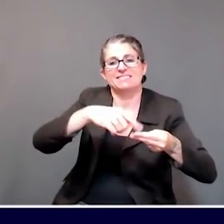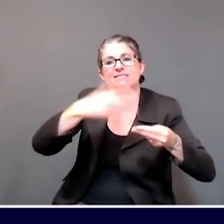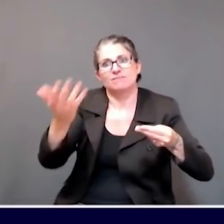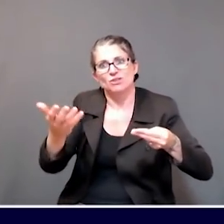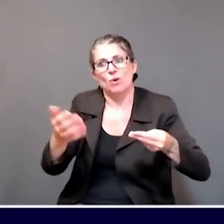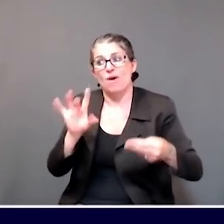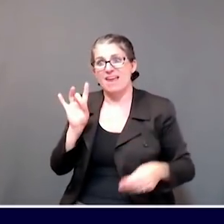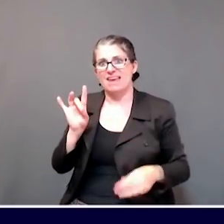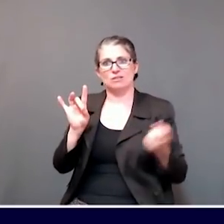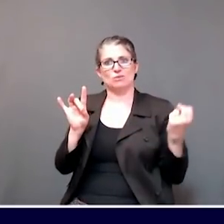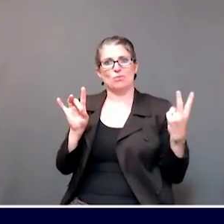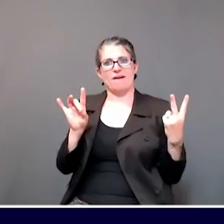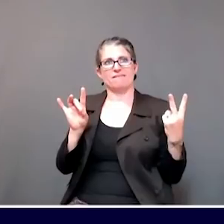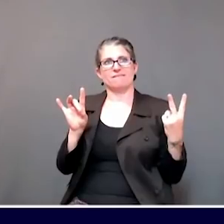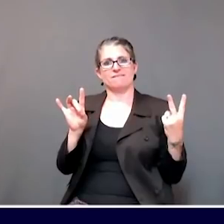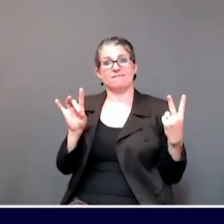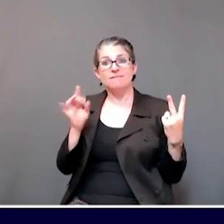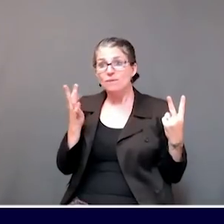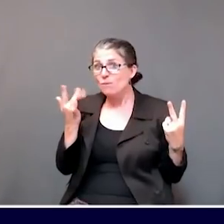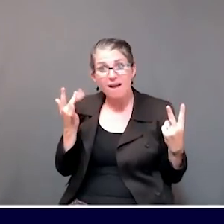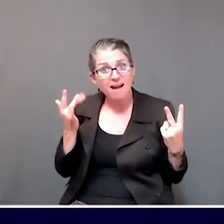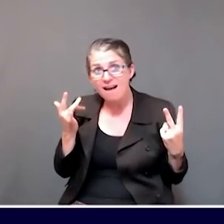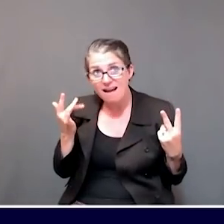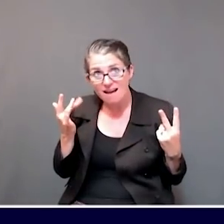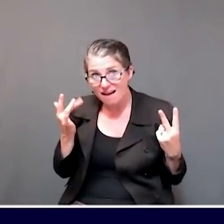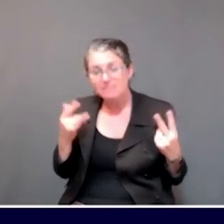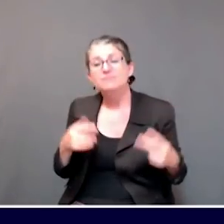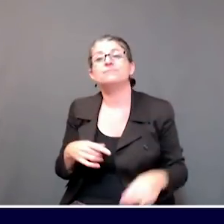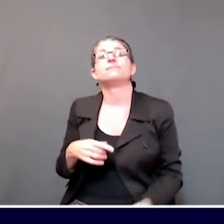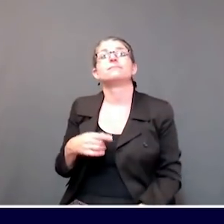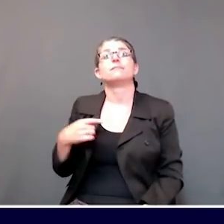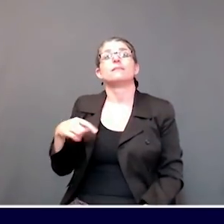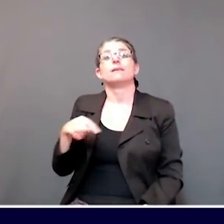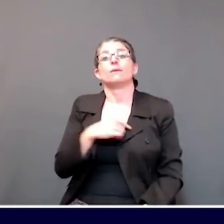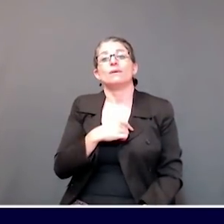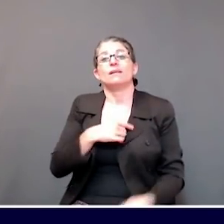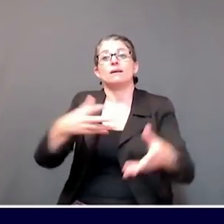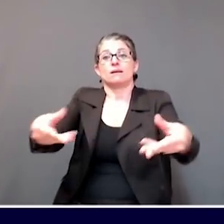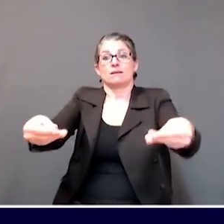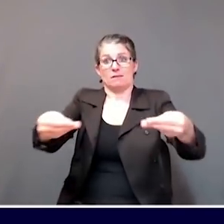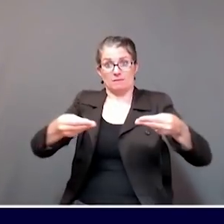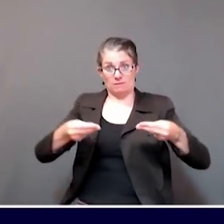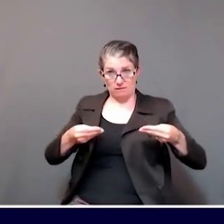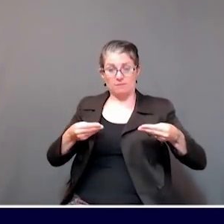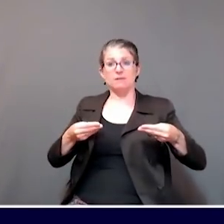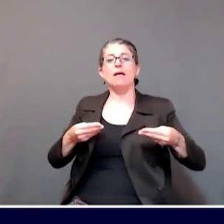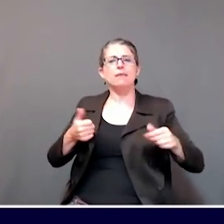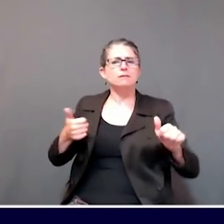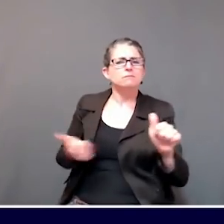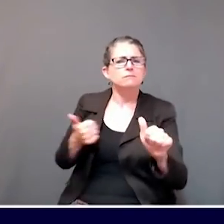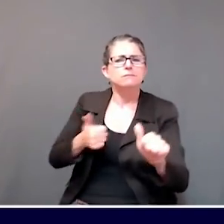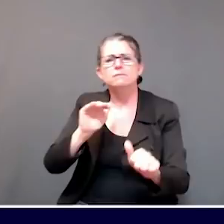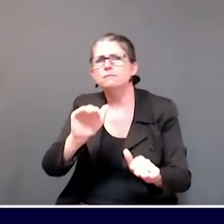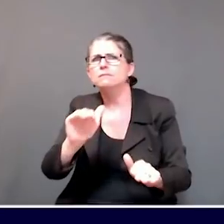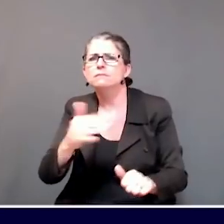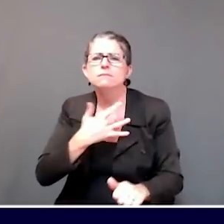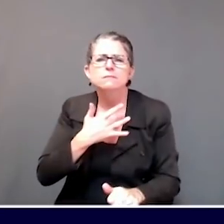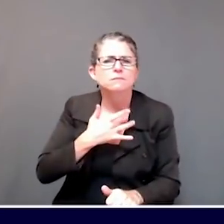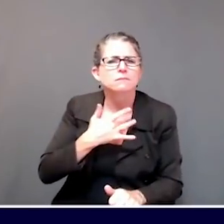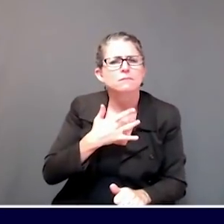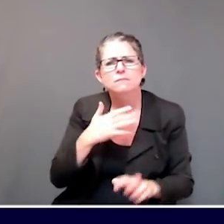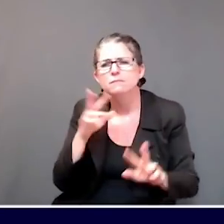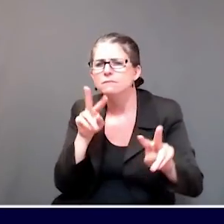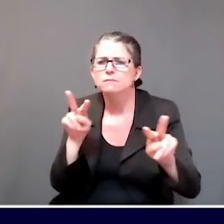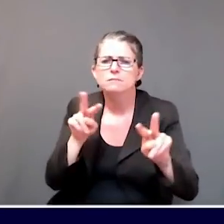about all the cases. And that's what accounts for the daily difference. So the number that I look at is the number that I report every day, which